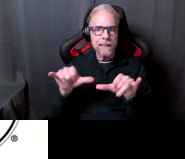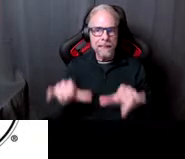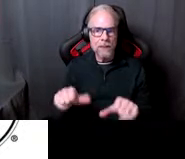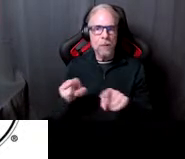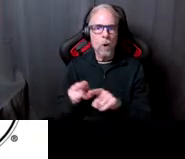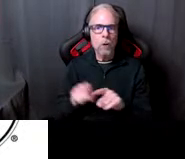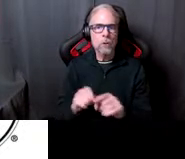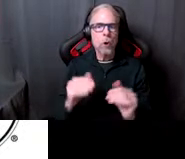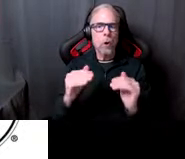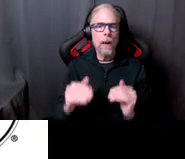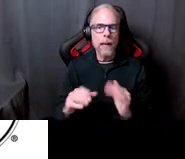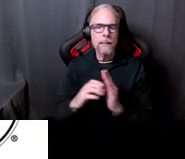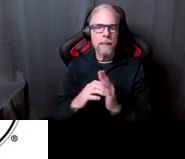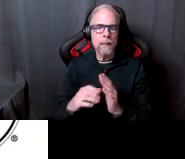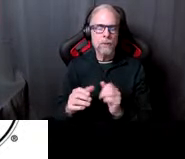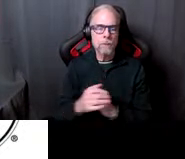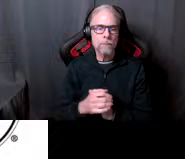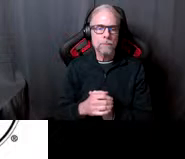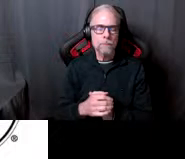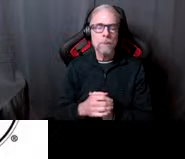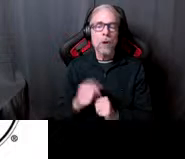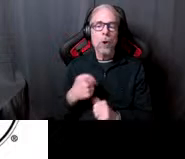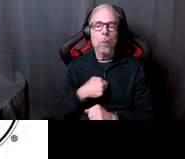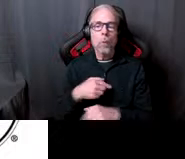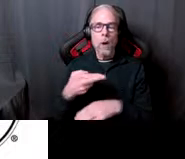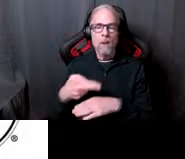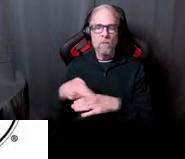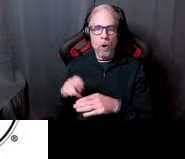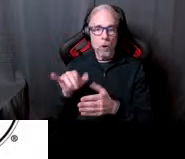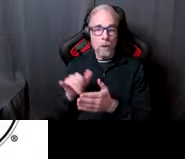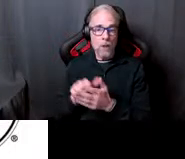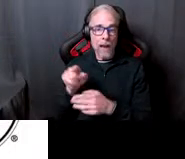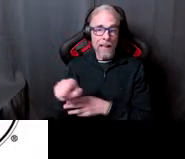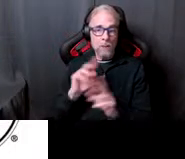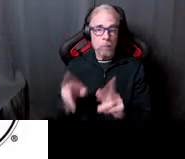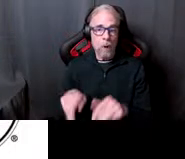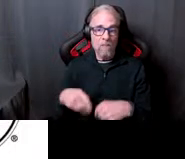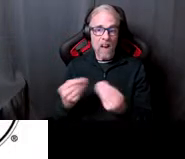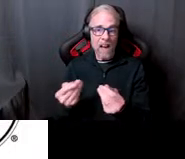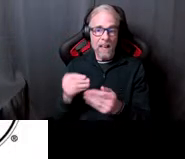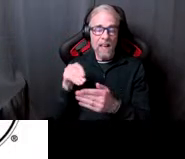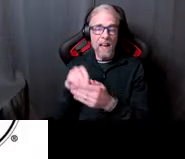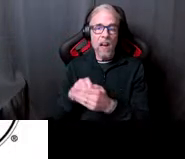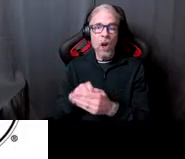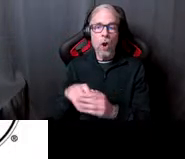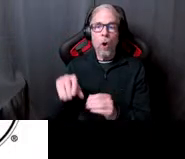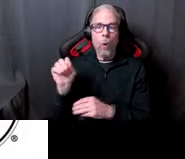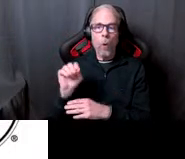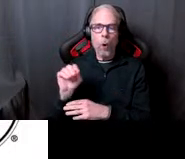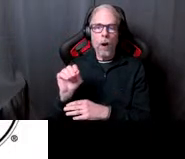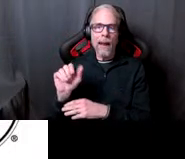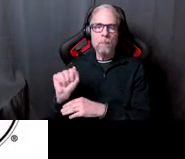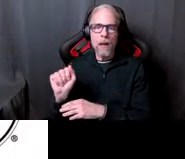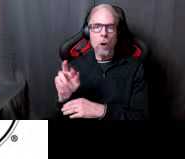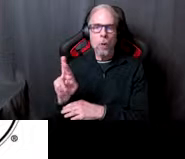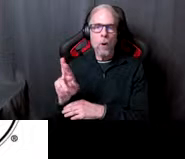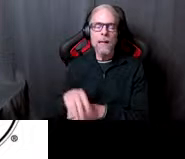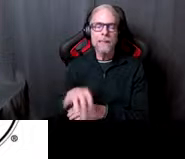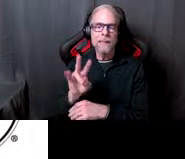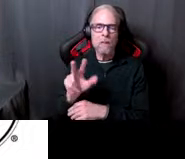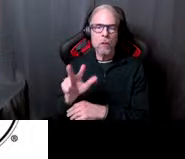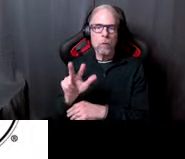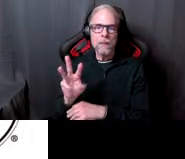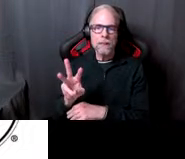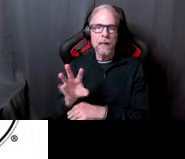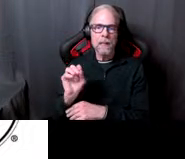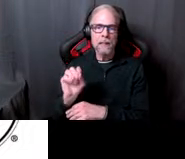Next section, we refer to as provided in Oregon Administrative Rule